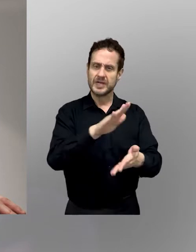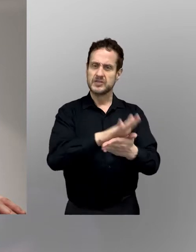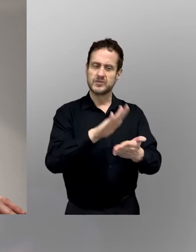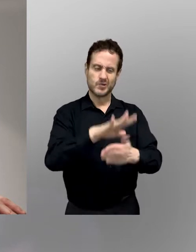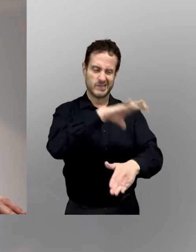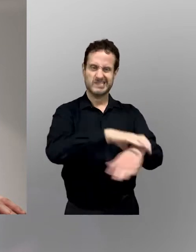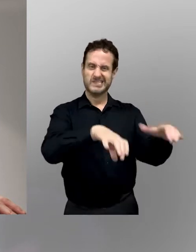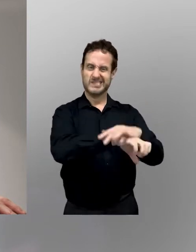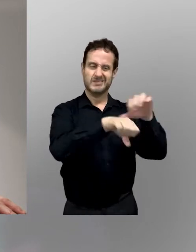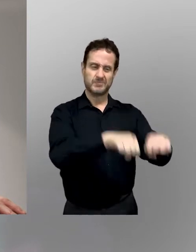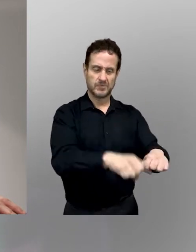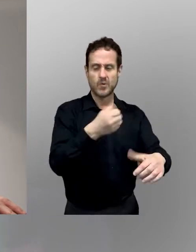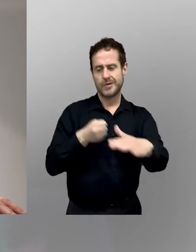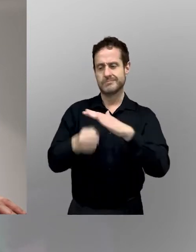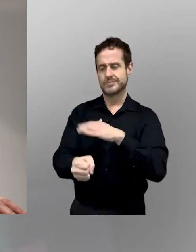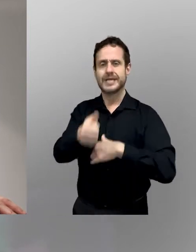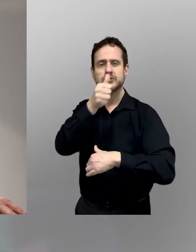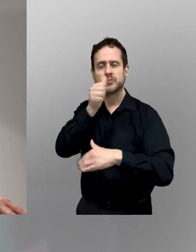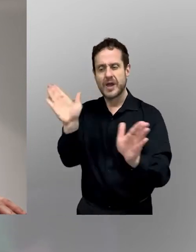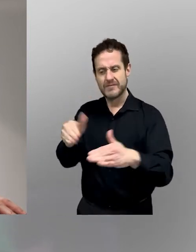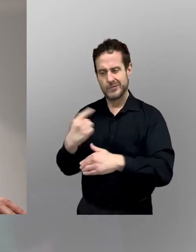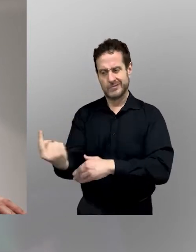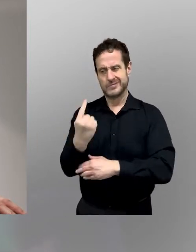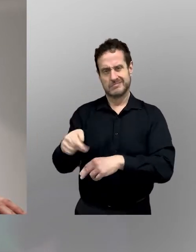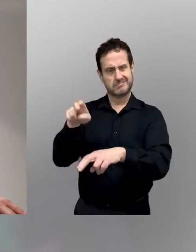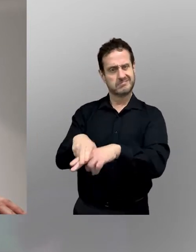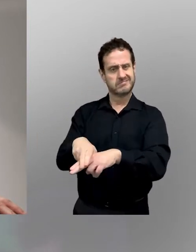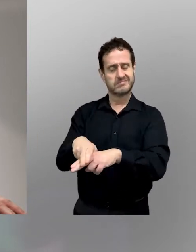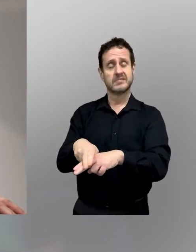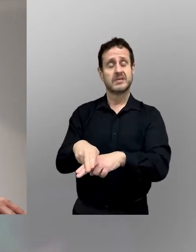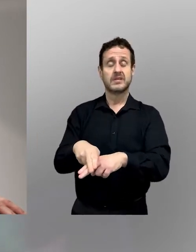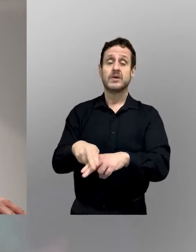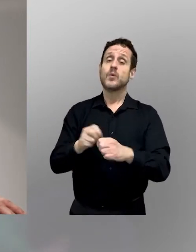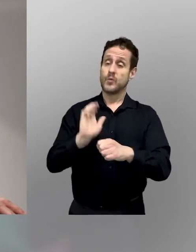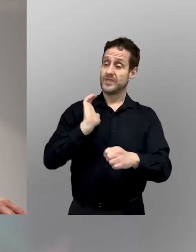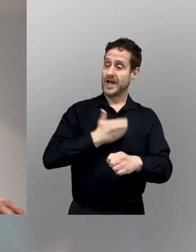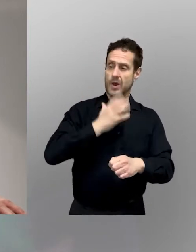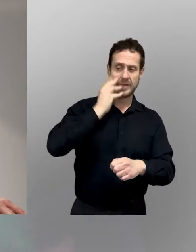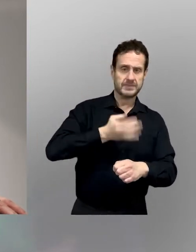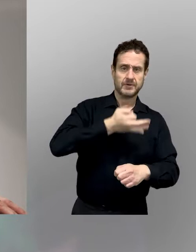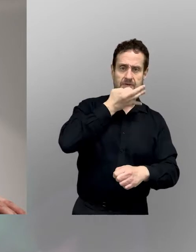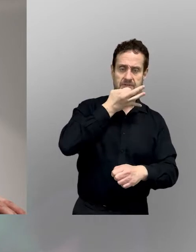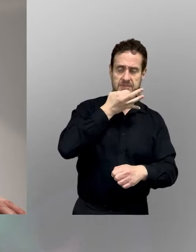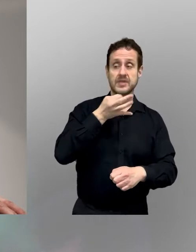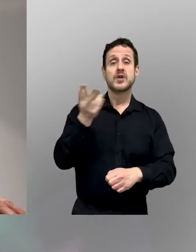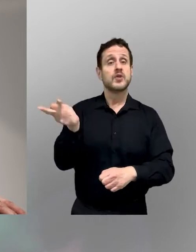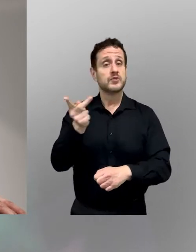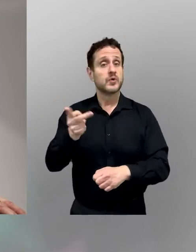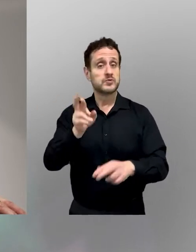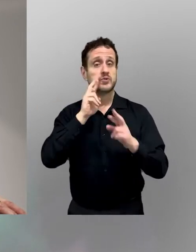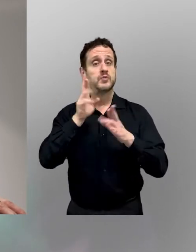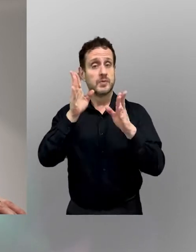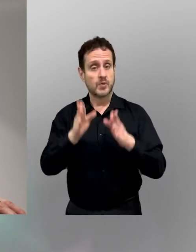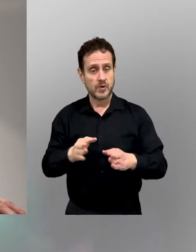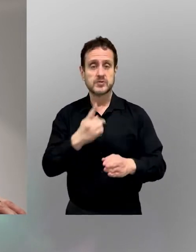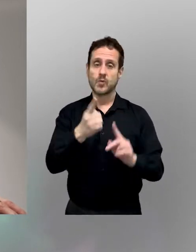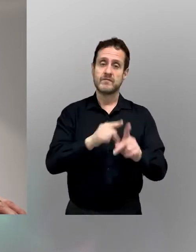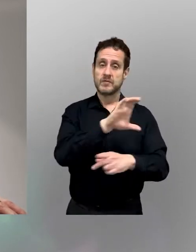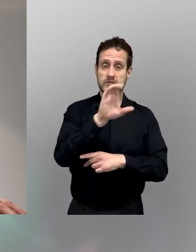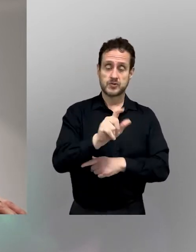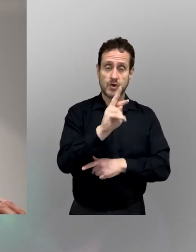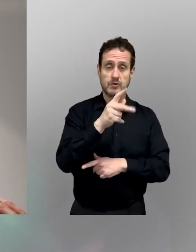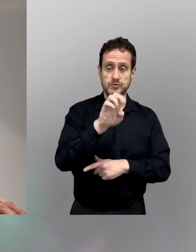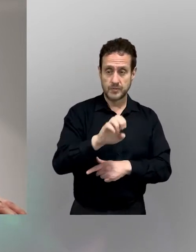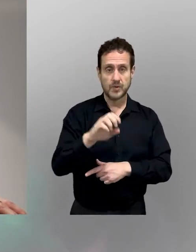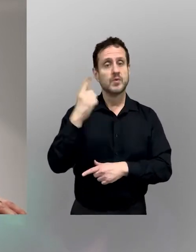restraint and seclusion of students in schools. With the help of our expertise, Jennifer Smith Richards of the